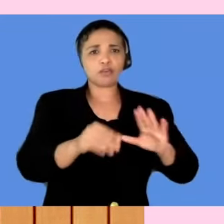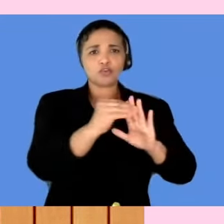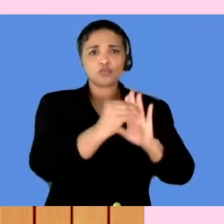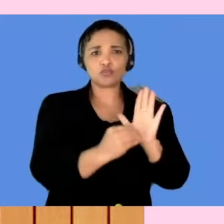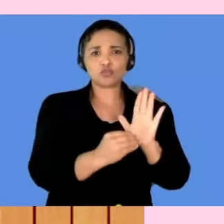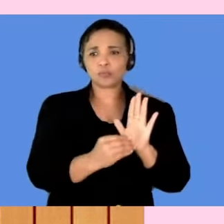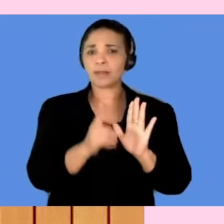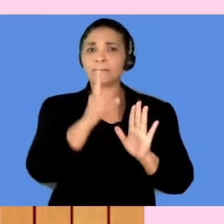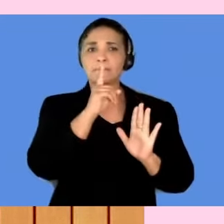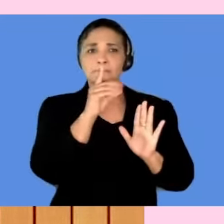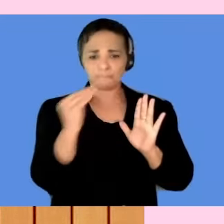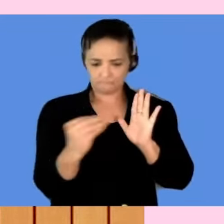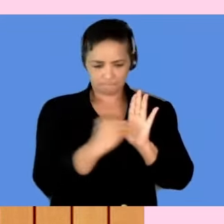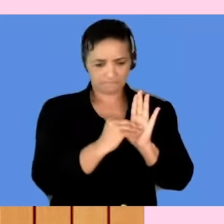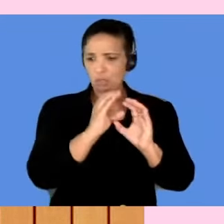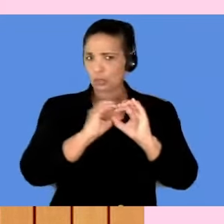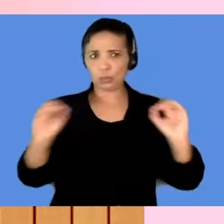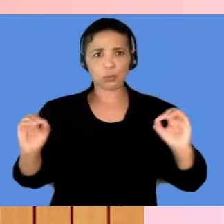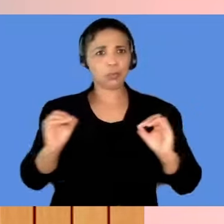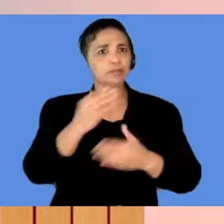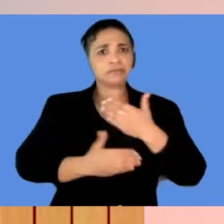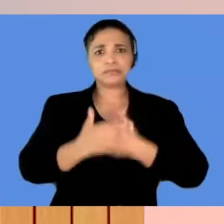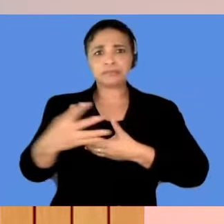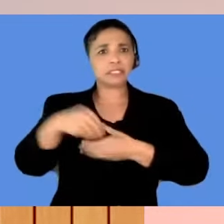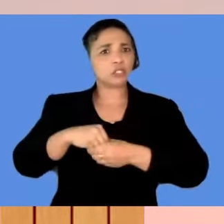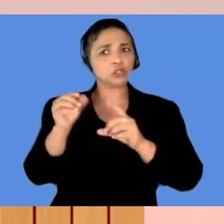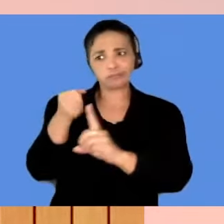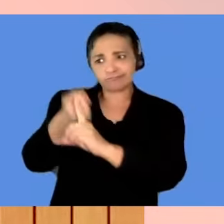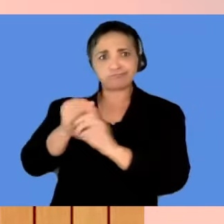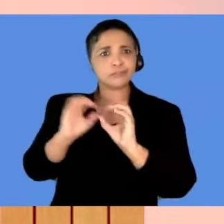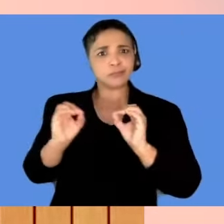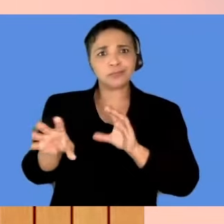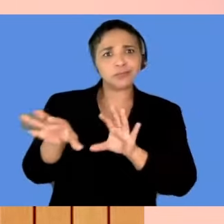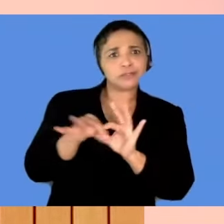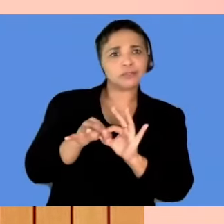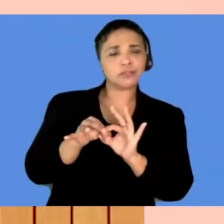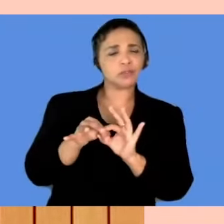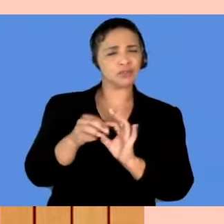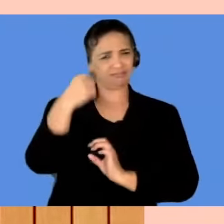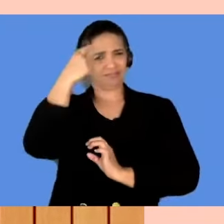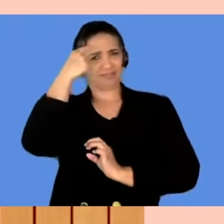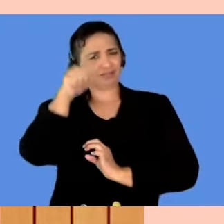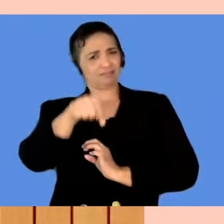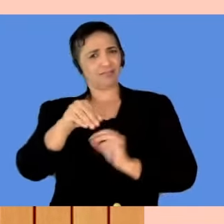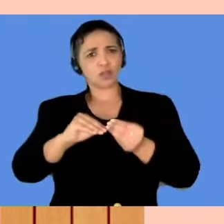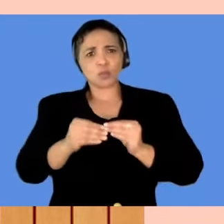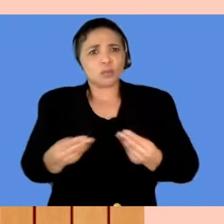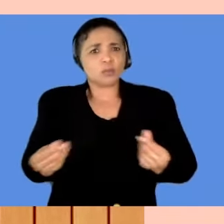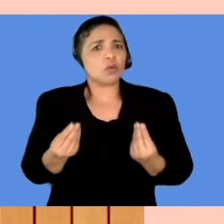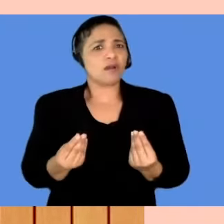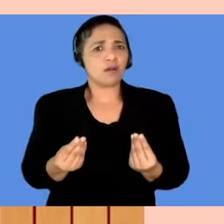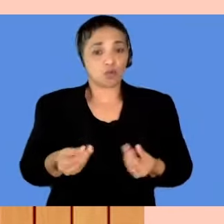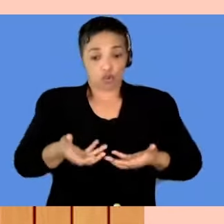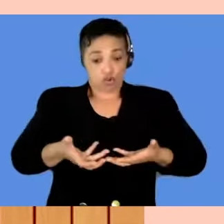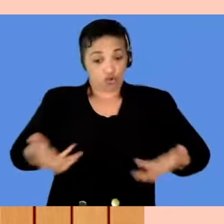of disability cell or no outreach. And how do you think these problems will be solved? Do we have the capacity? Do we have the resources?